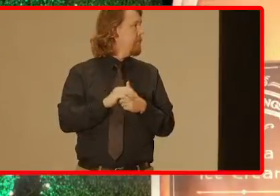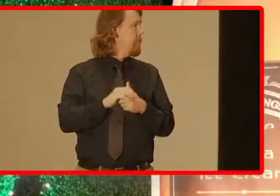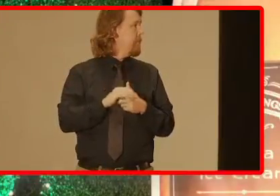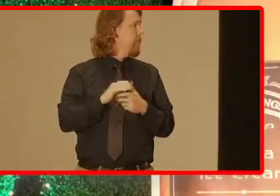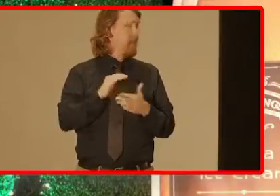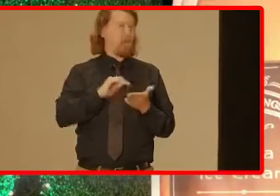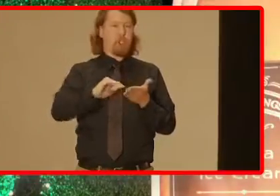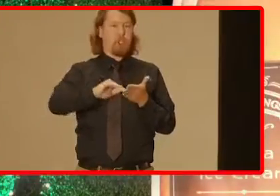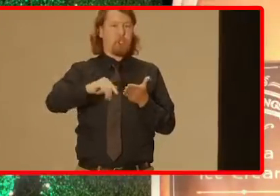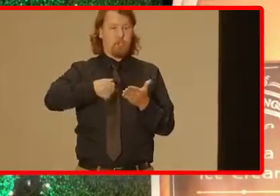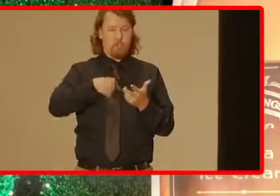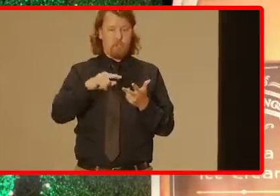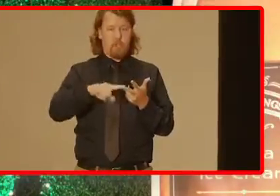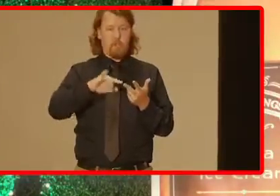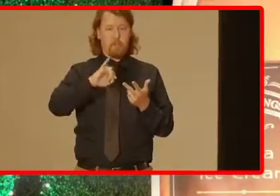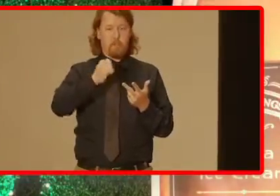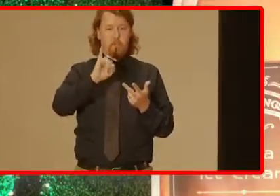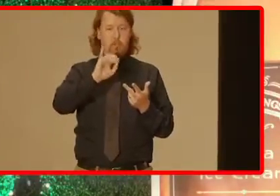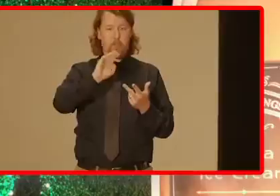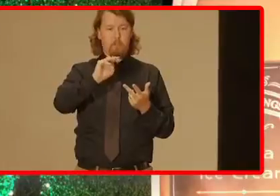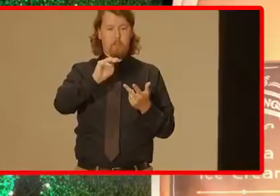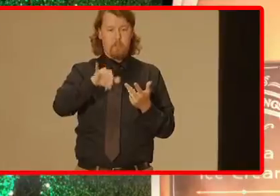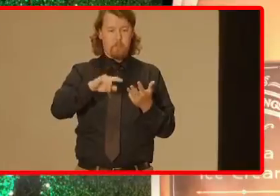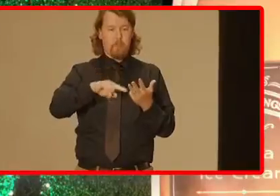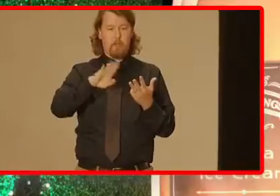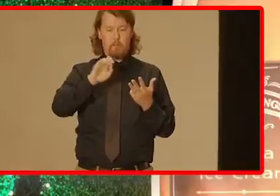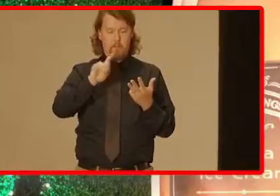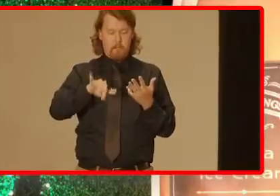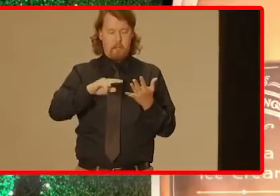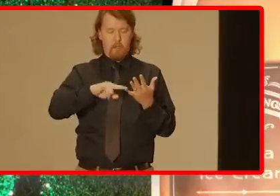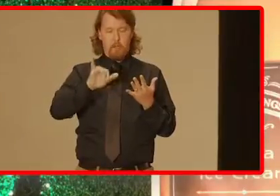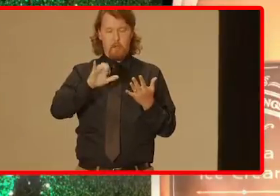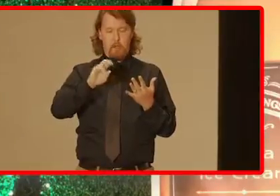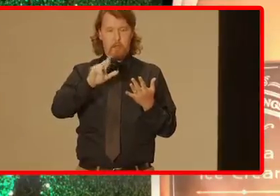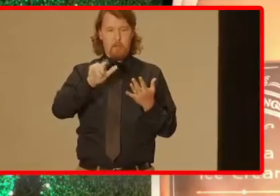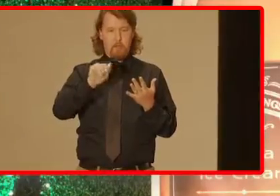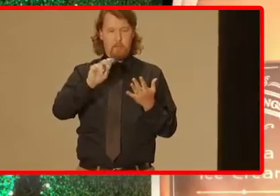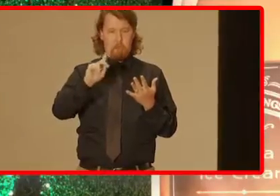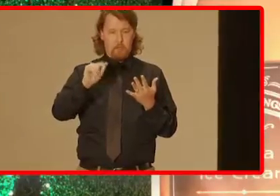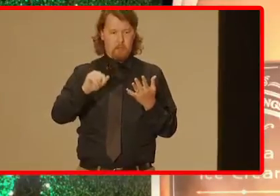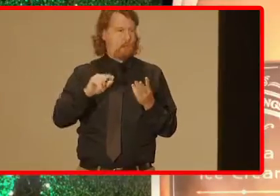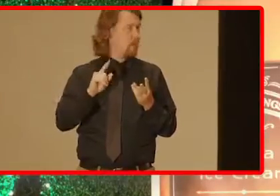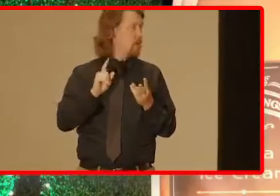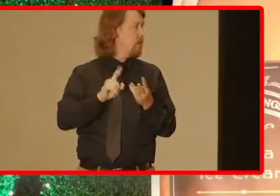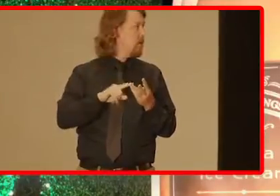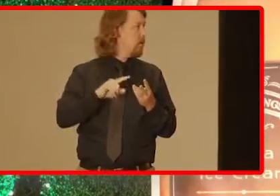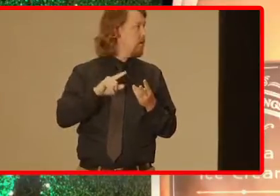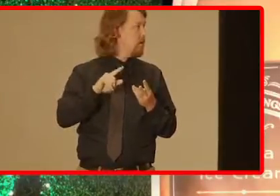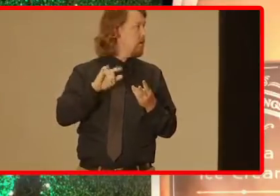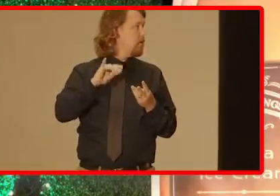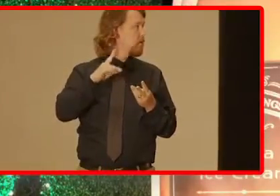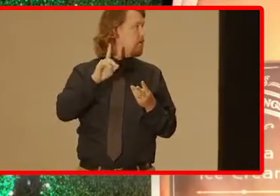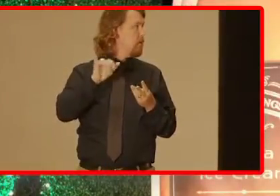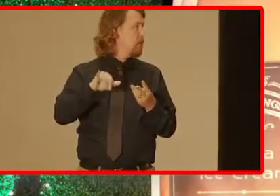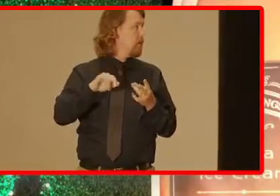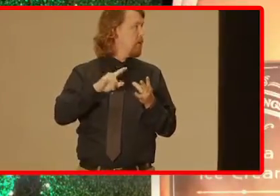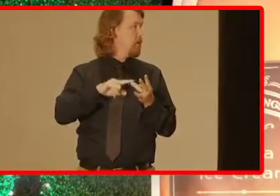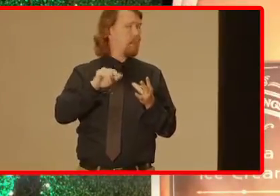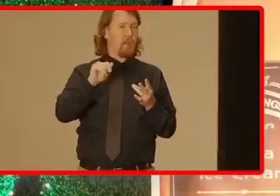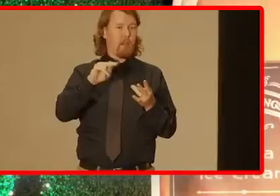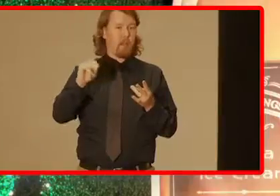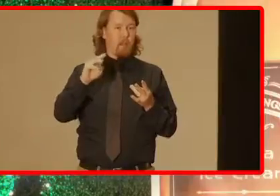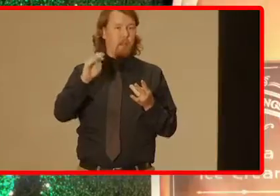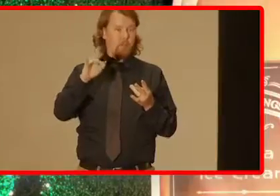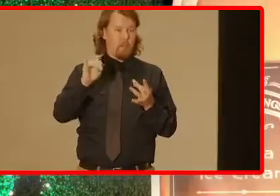Excuse me. Jeannie Forthruber, Eddie Hall, Yolanda Herrera, Luann Long, Anna Marie Rodriguez,